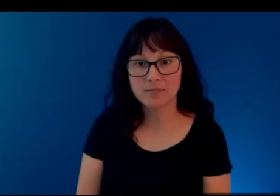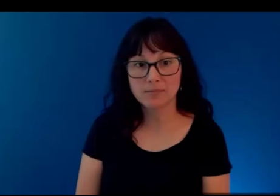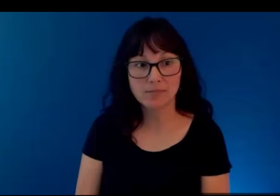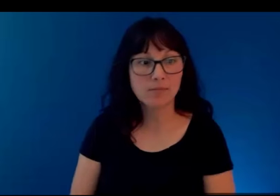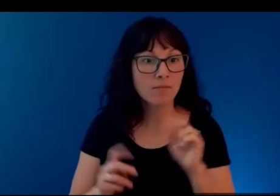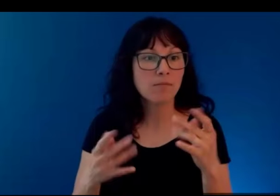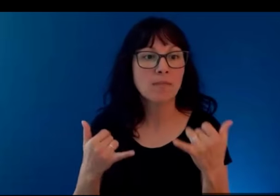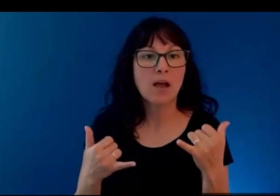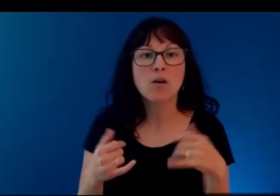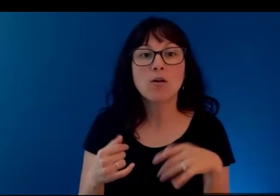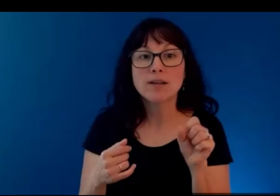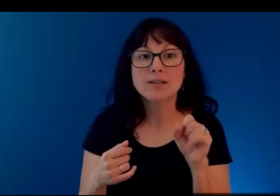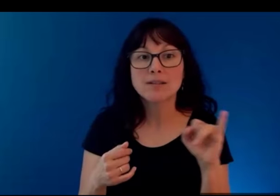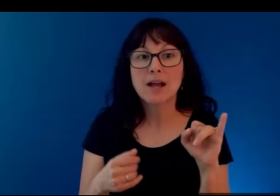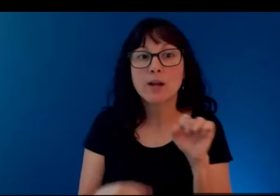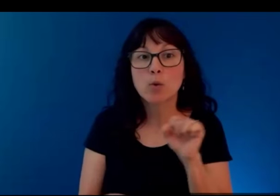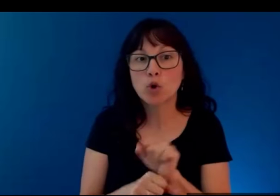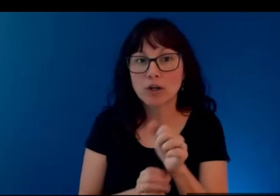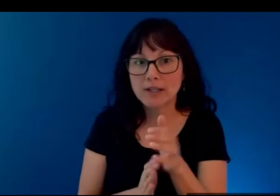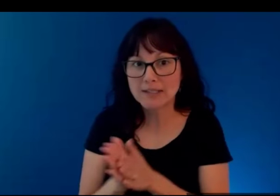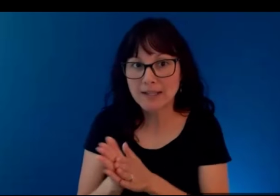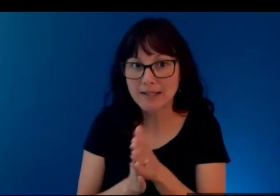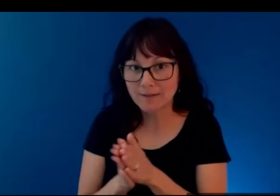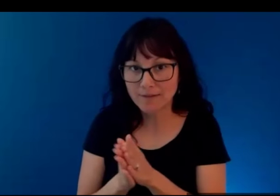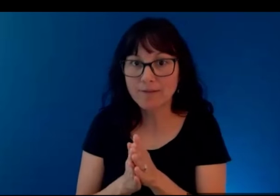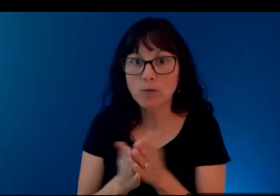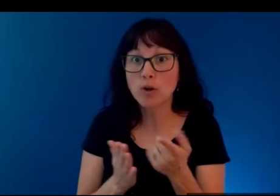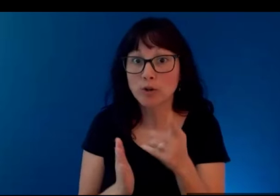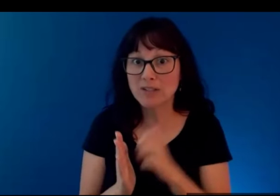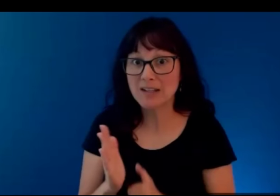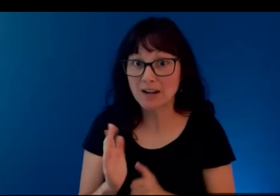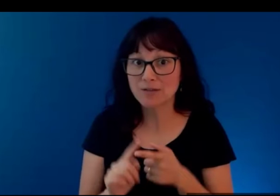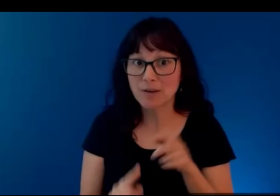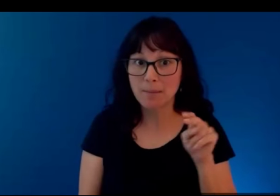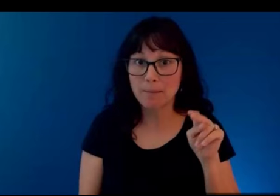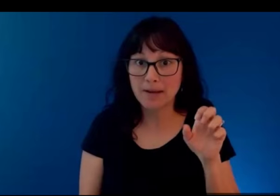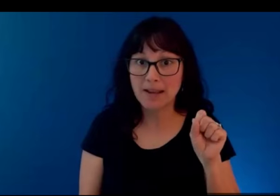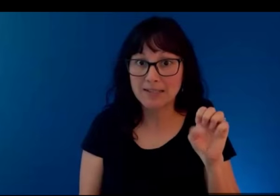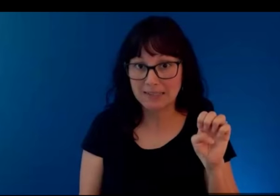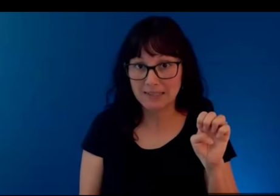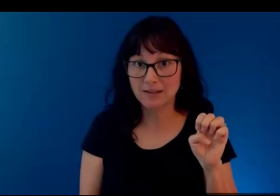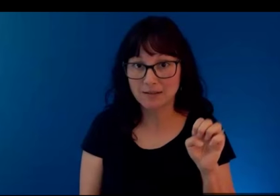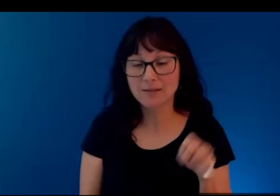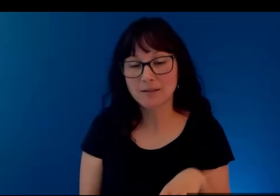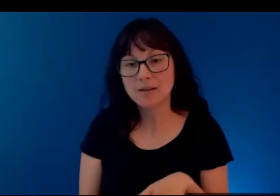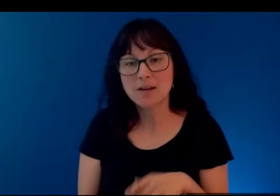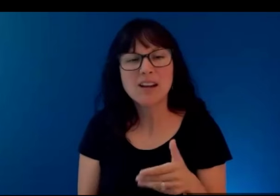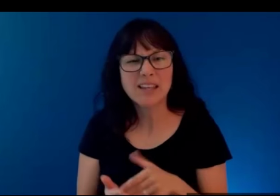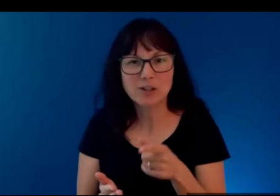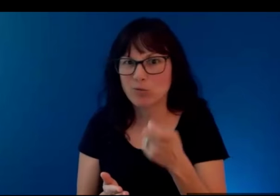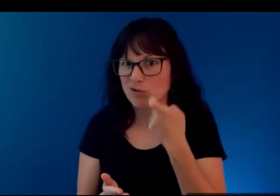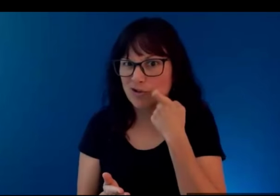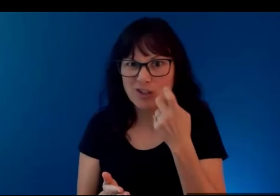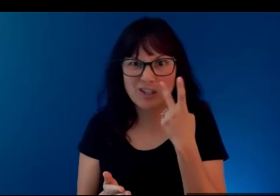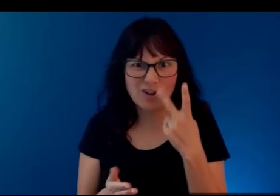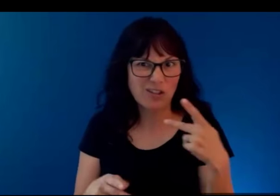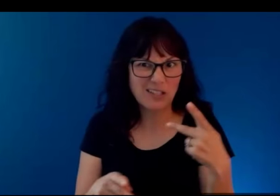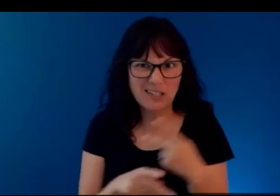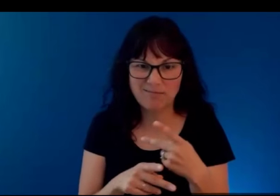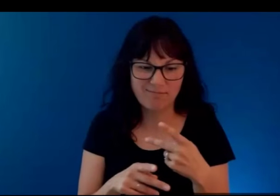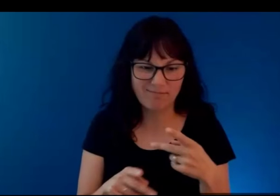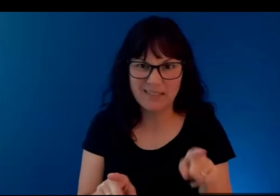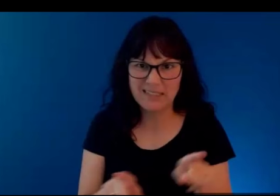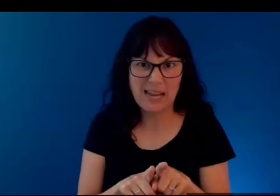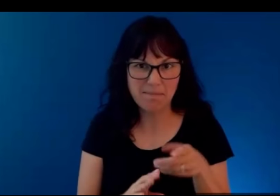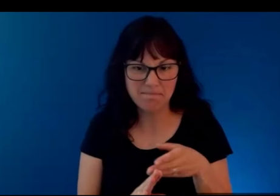All right, so let's look at SSI work incentives that you deduct from net earnings from self-employment. Again, this is what you just saw in that calculation